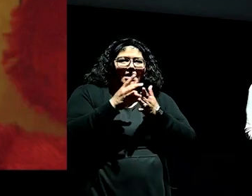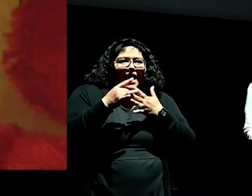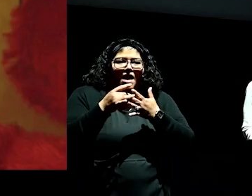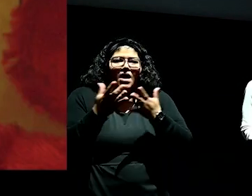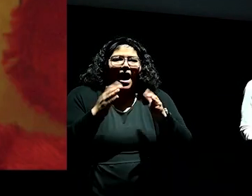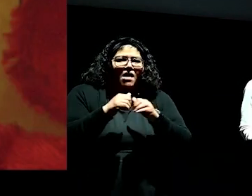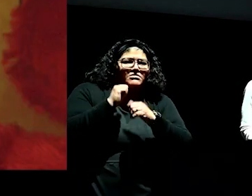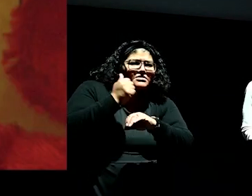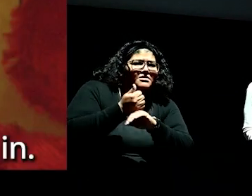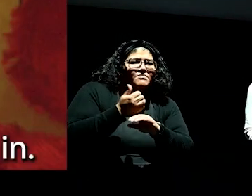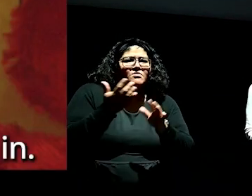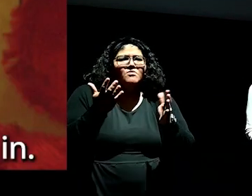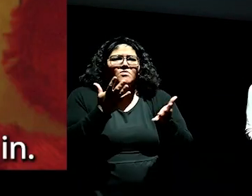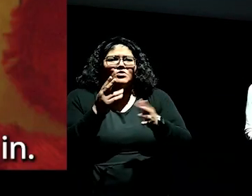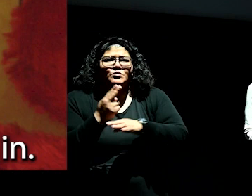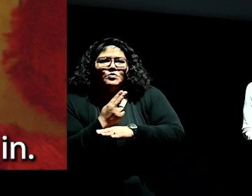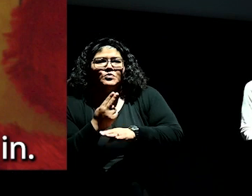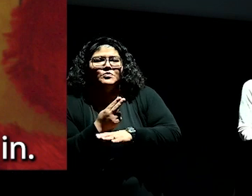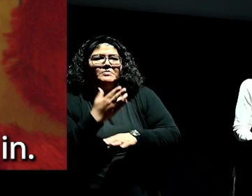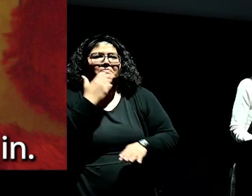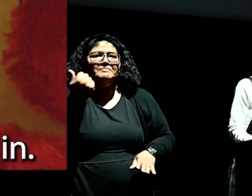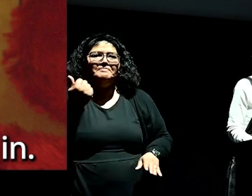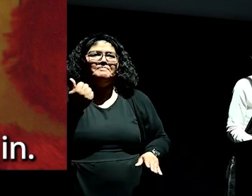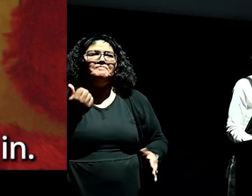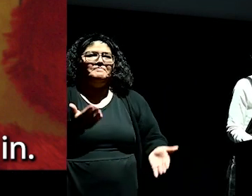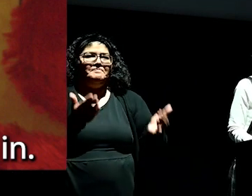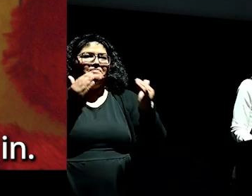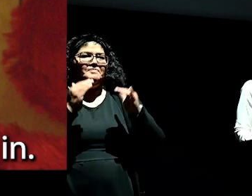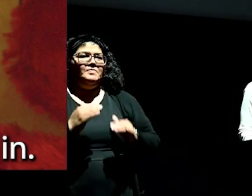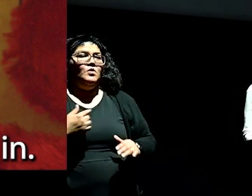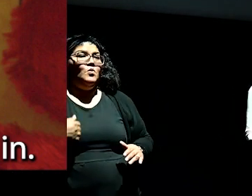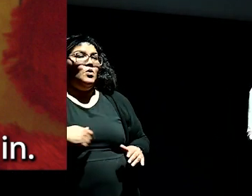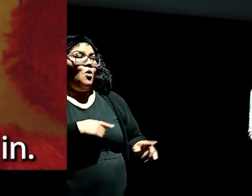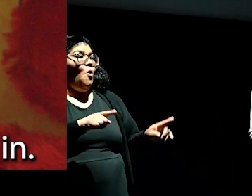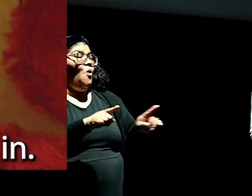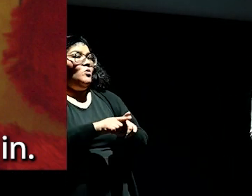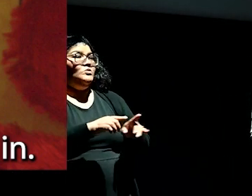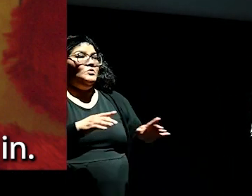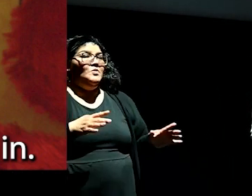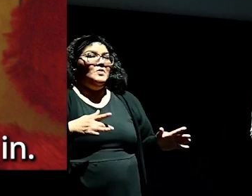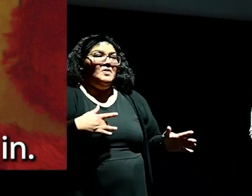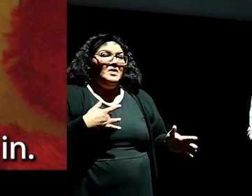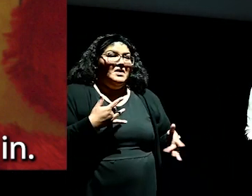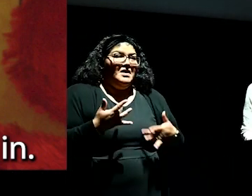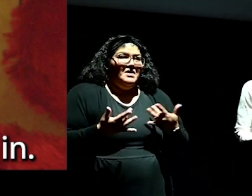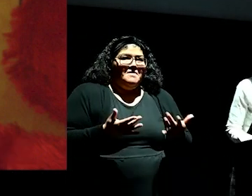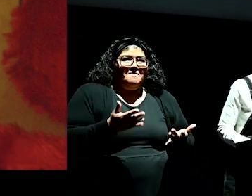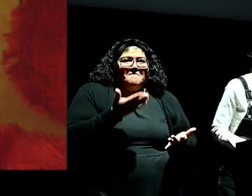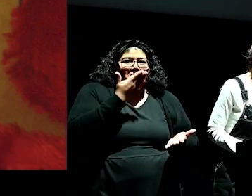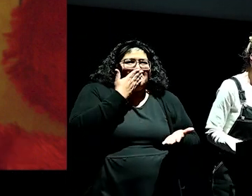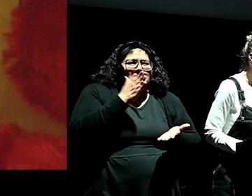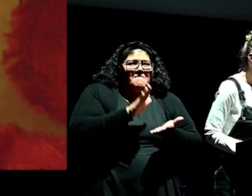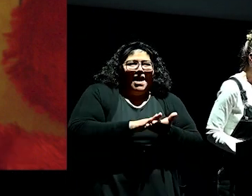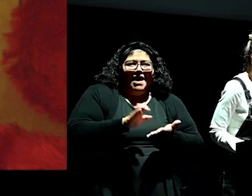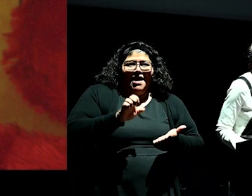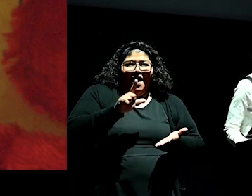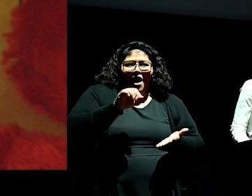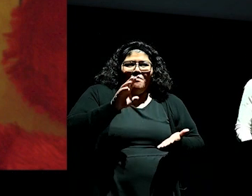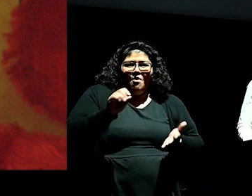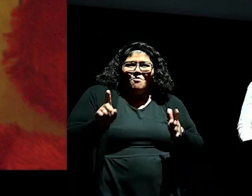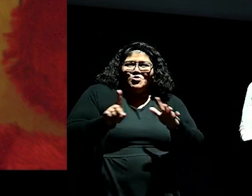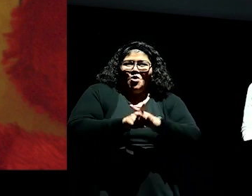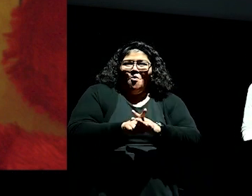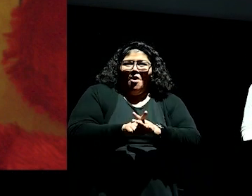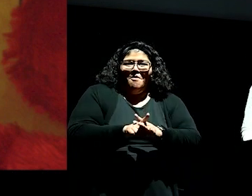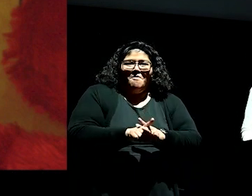We always were amused when bad Elmos came in